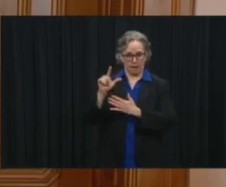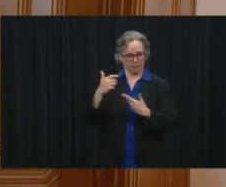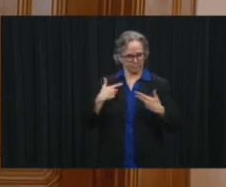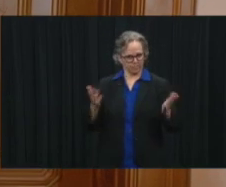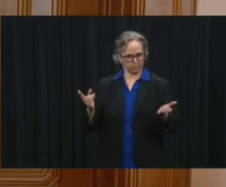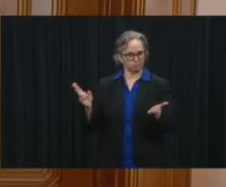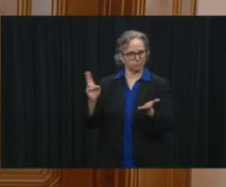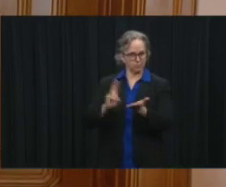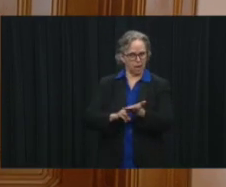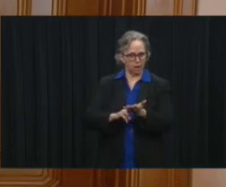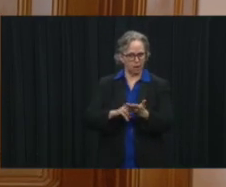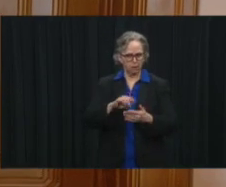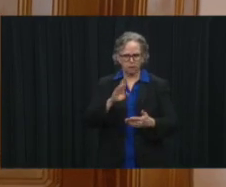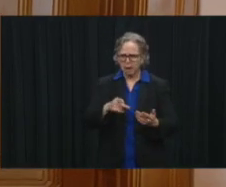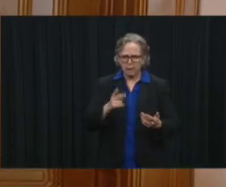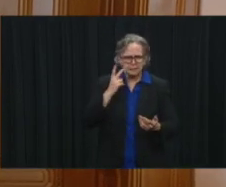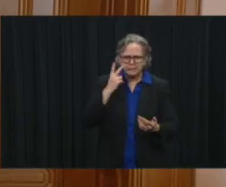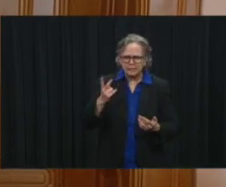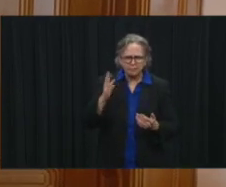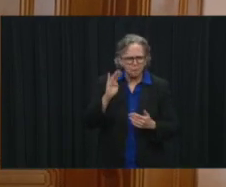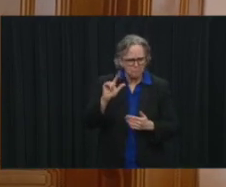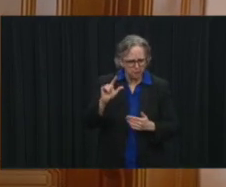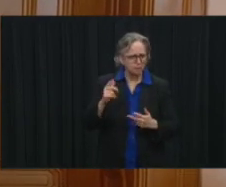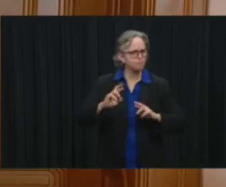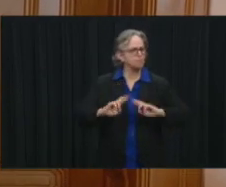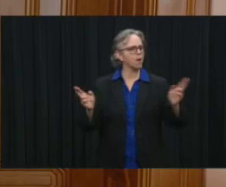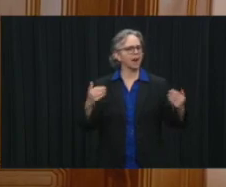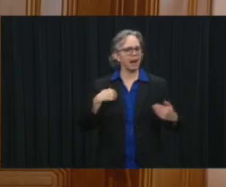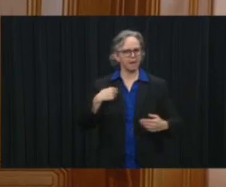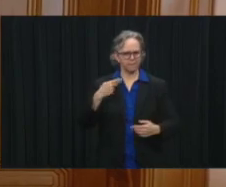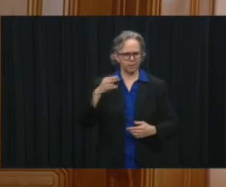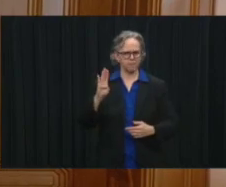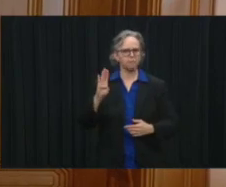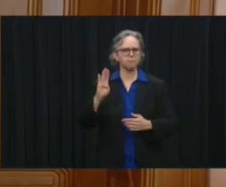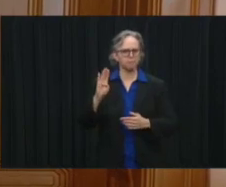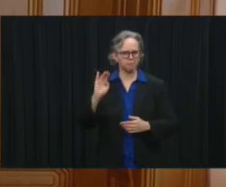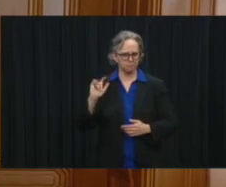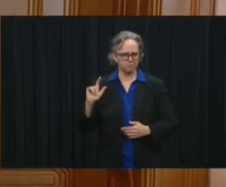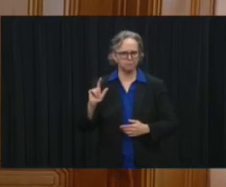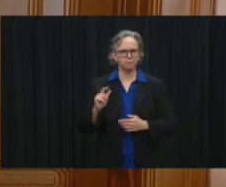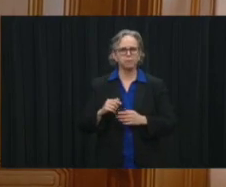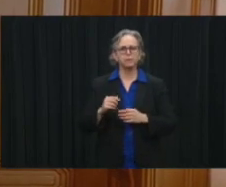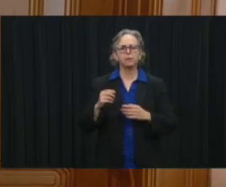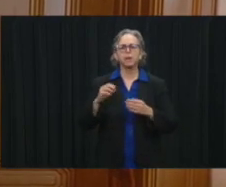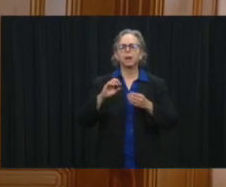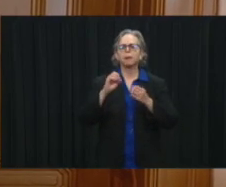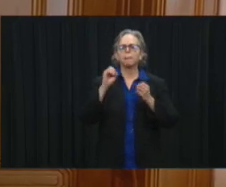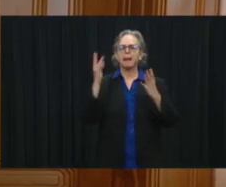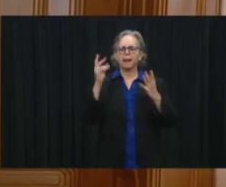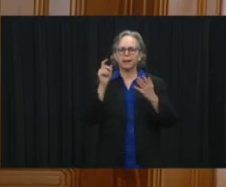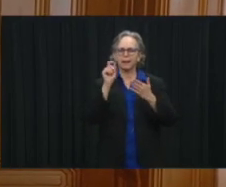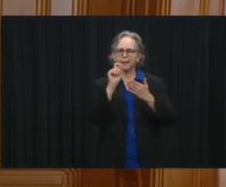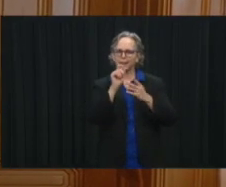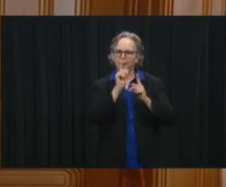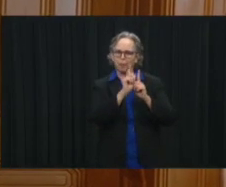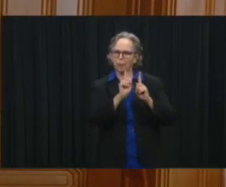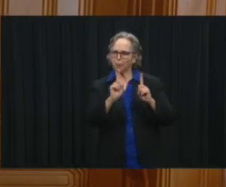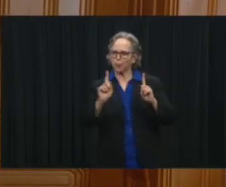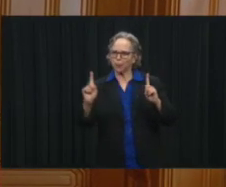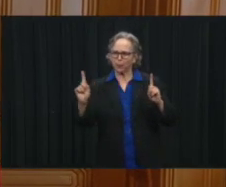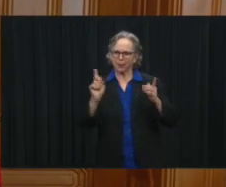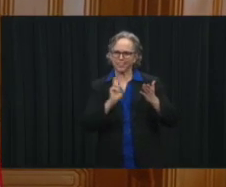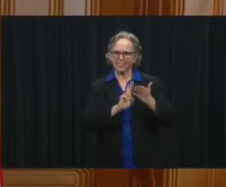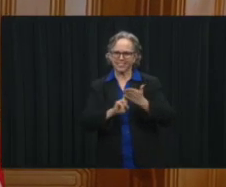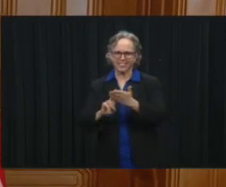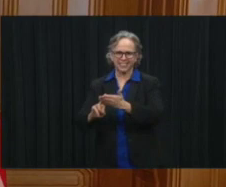bill. One of the things that we historically do is you'll see me with a number of pens. We give these to people who